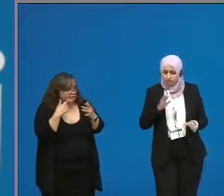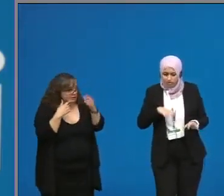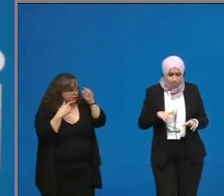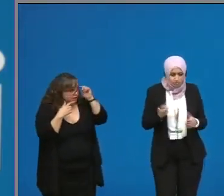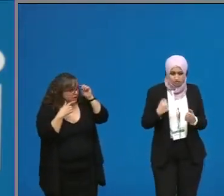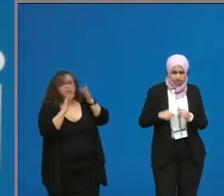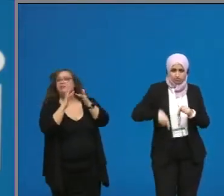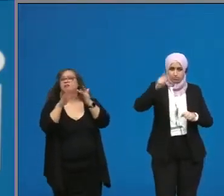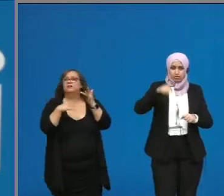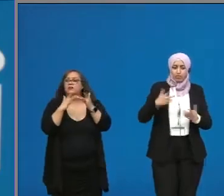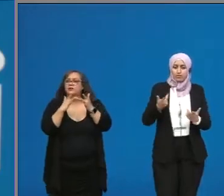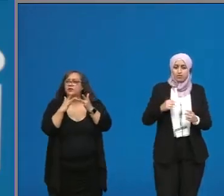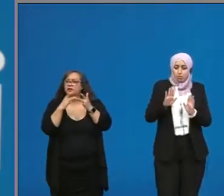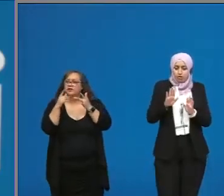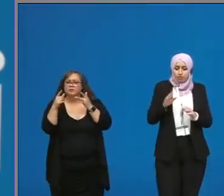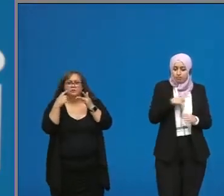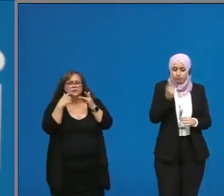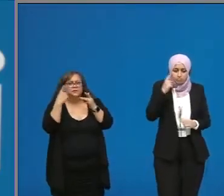right? Information.